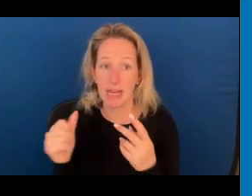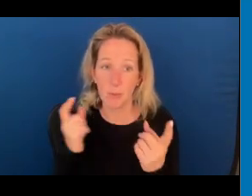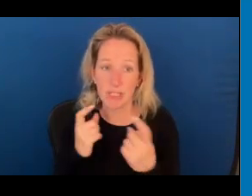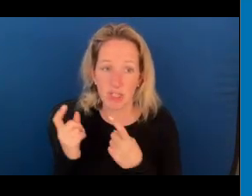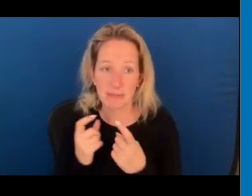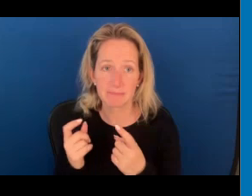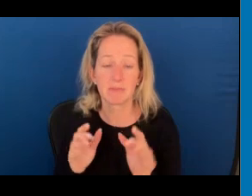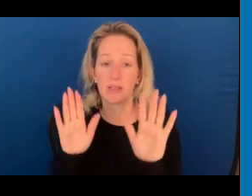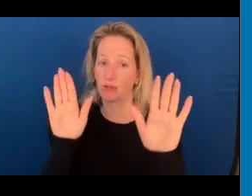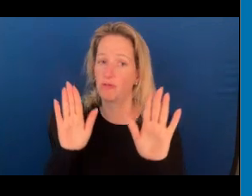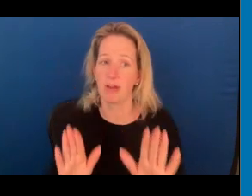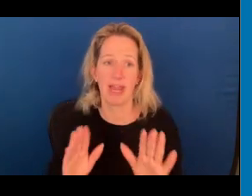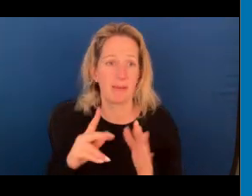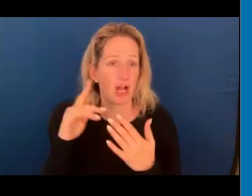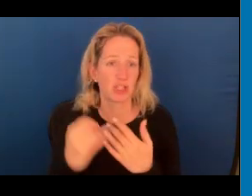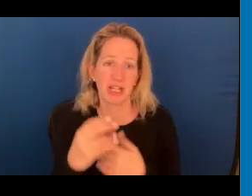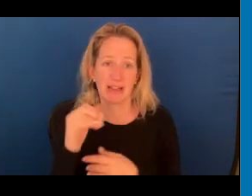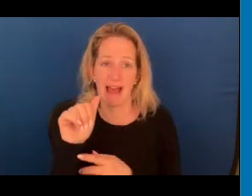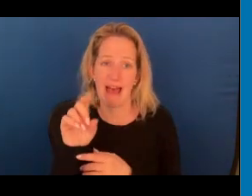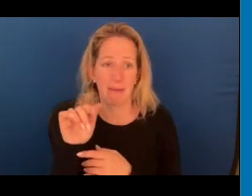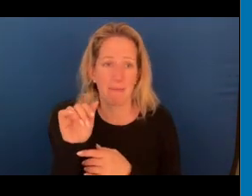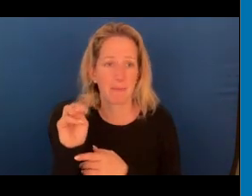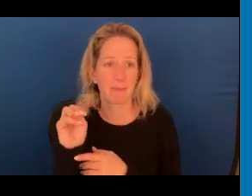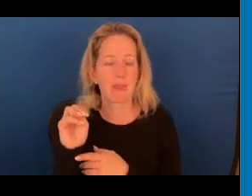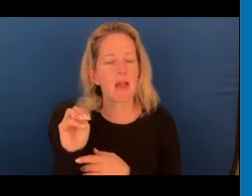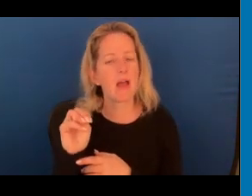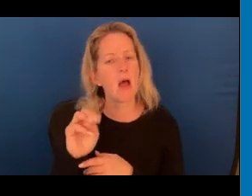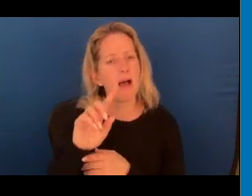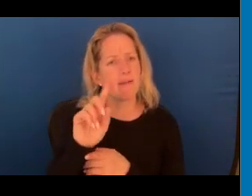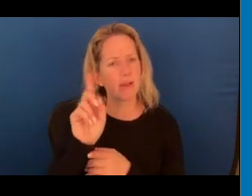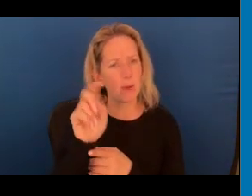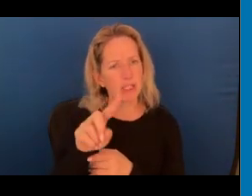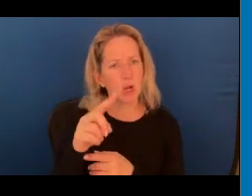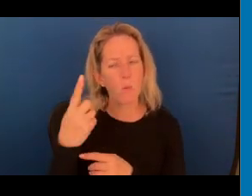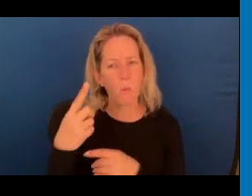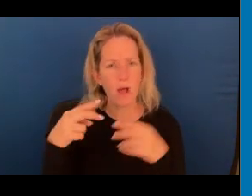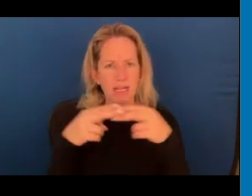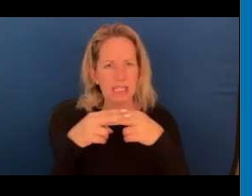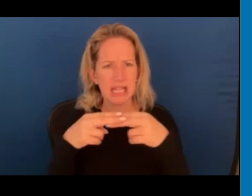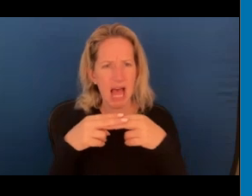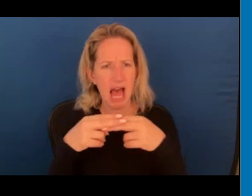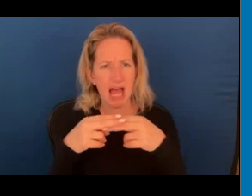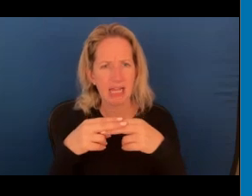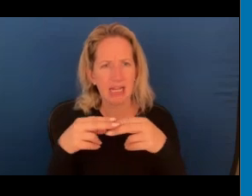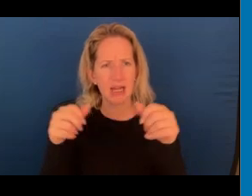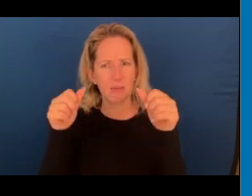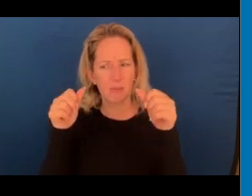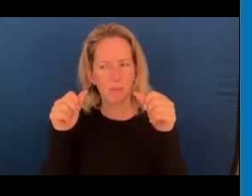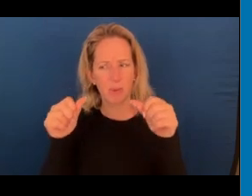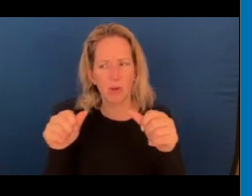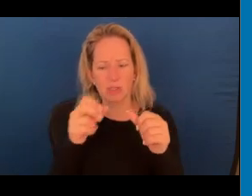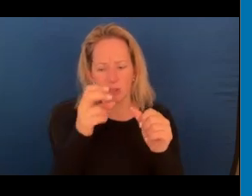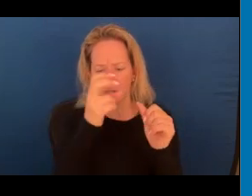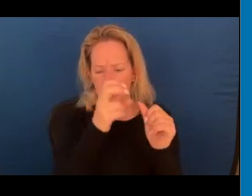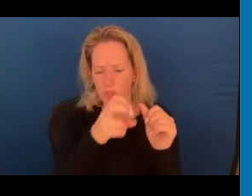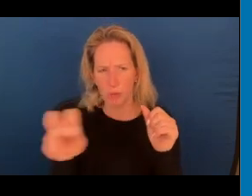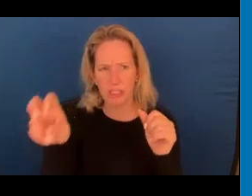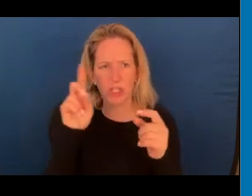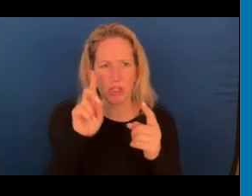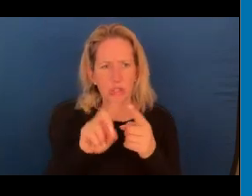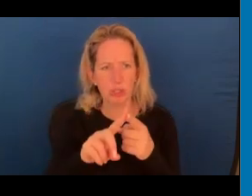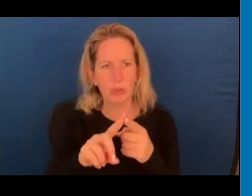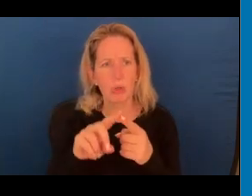Great project, Adam. I had a question. One of your slides had like a banner for compostable, like switching to compostable foodware,